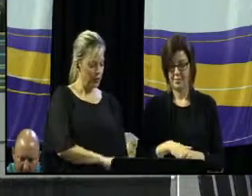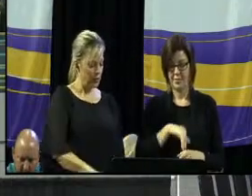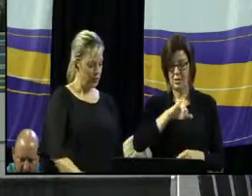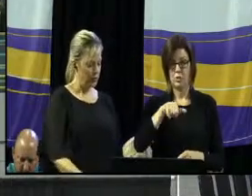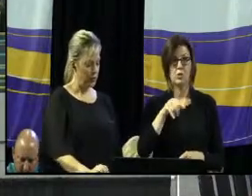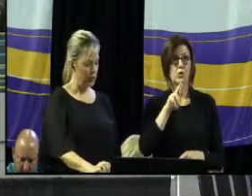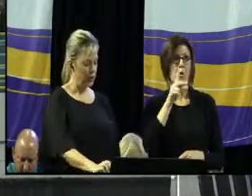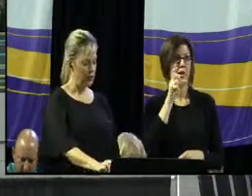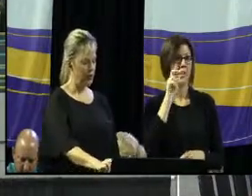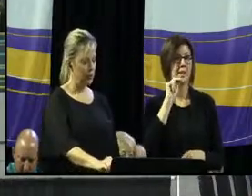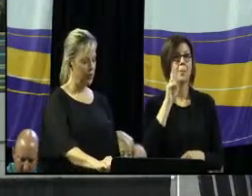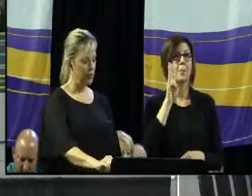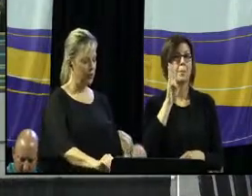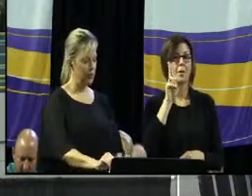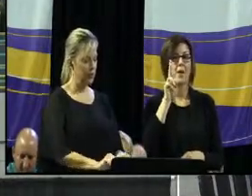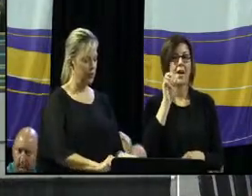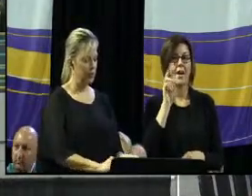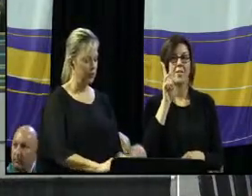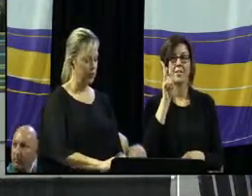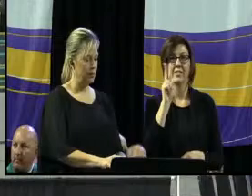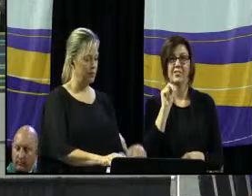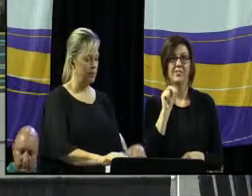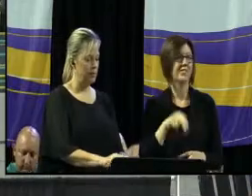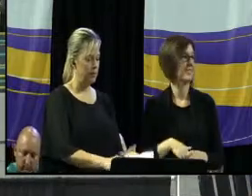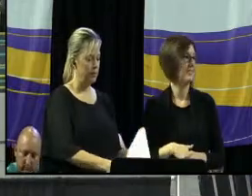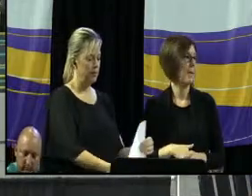Jordan Tyree Brown.